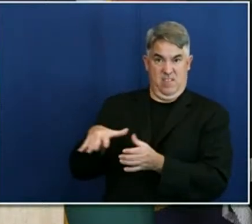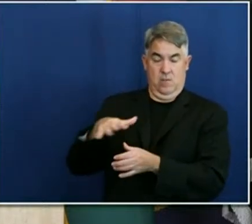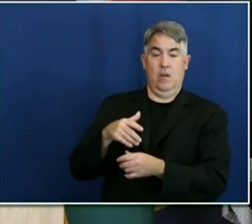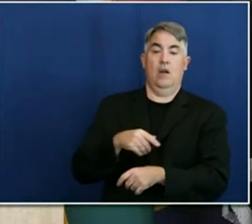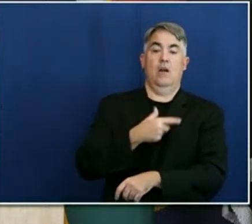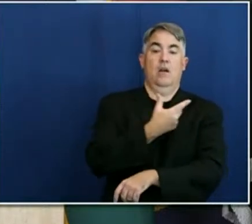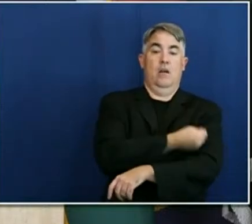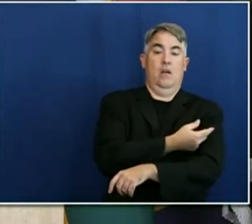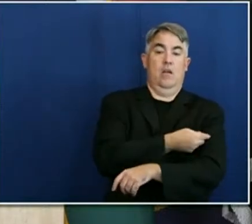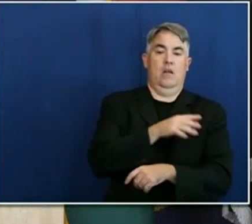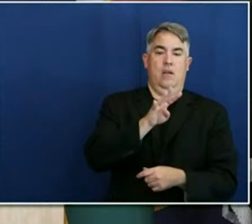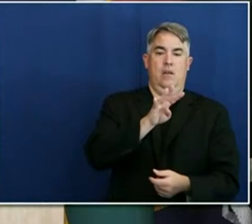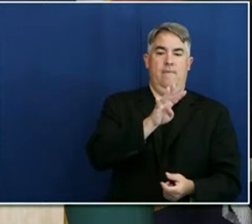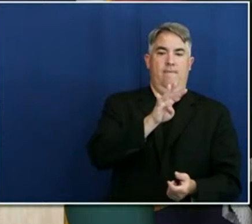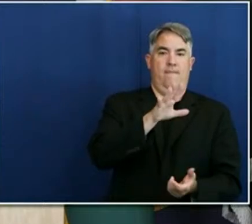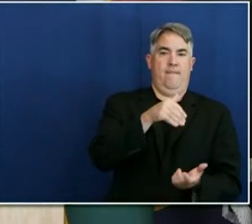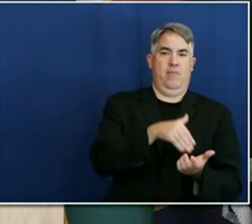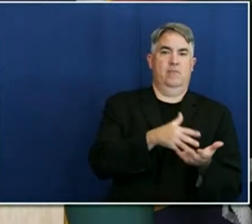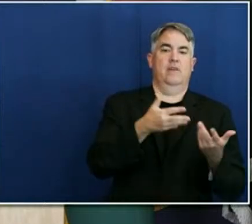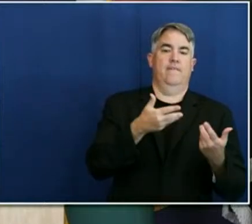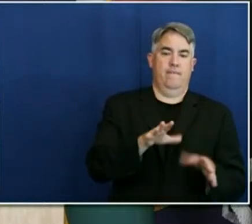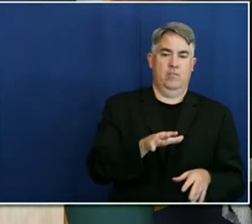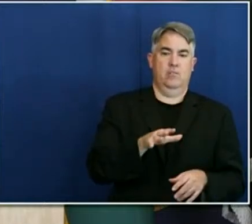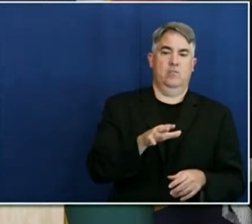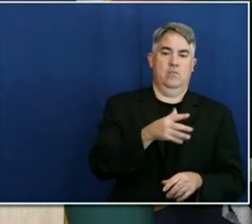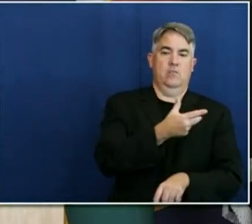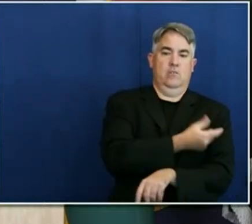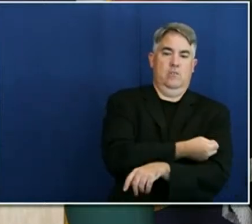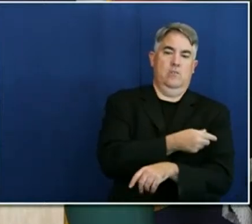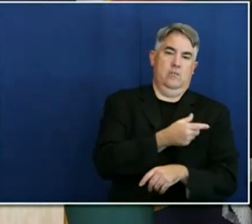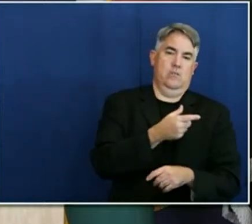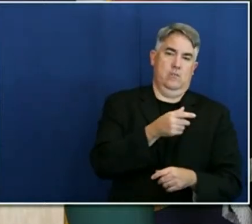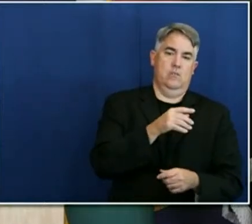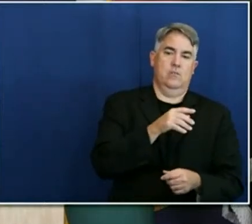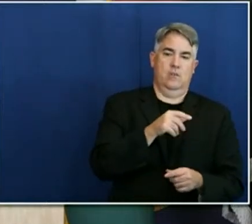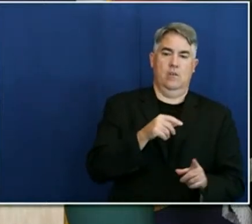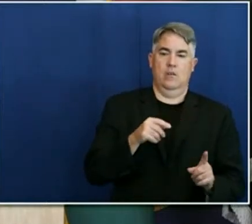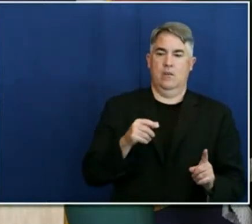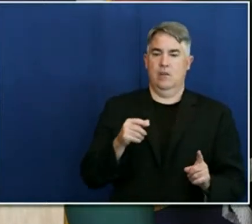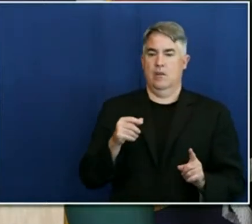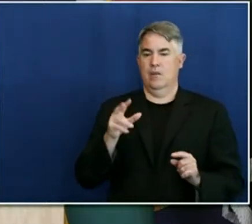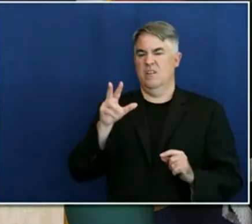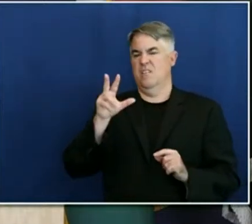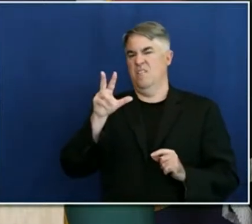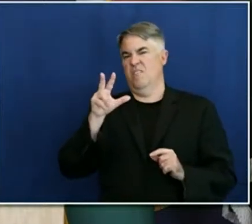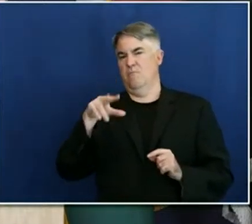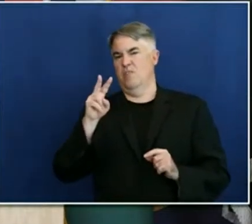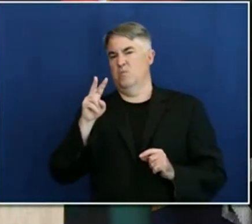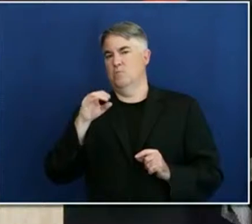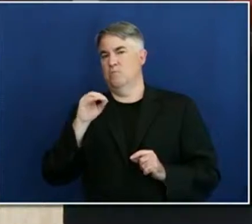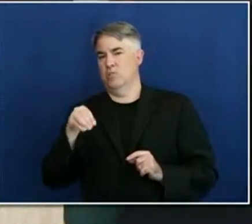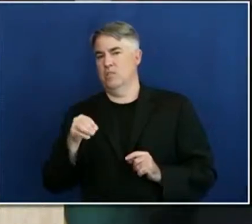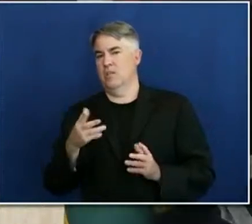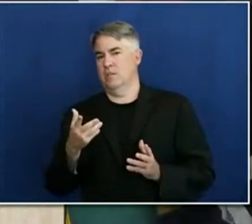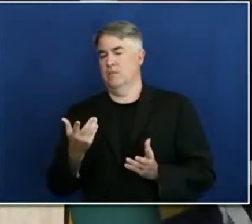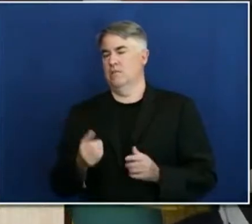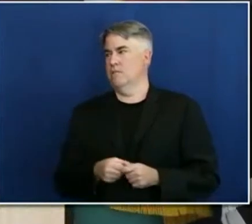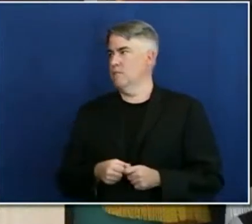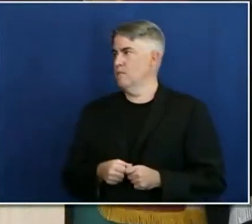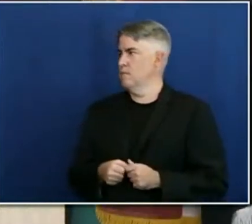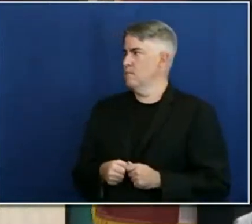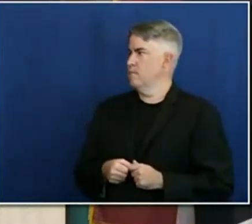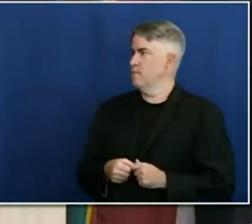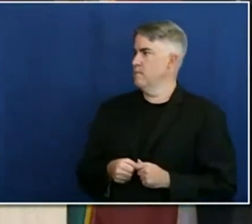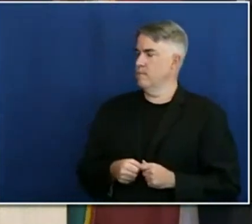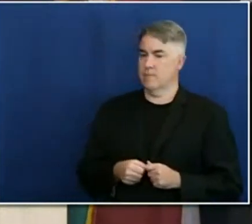45,163. So it is a small number. 3.2% of that population has been vaccinated. And I'll leave this for you. Thank you, Dr. Wooten.